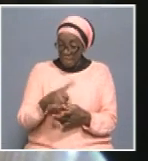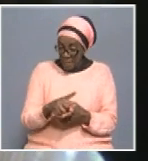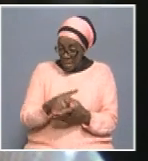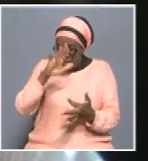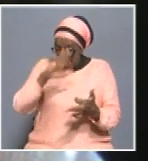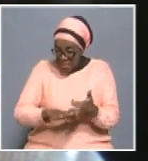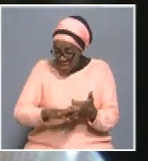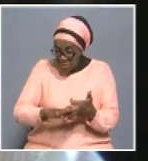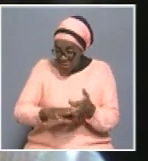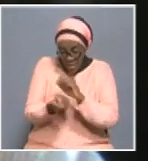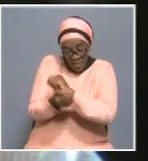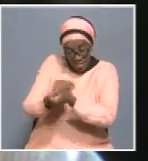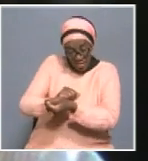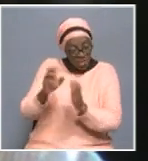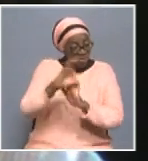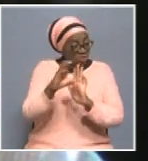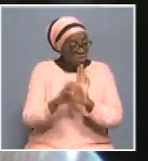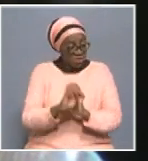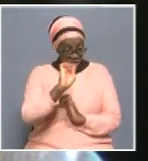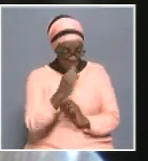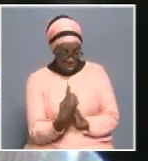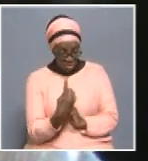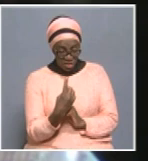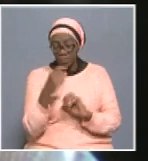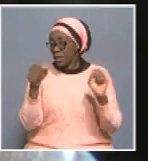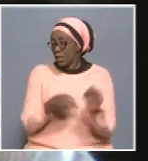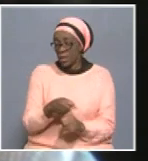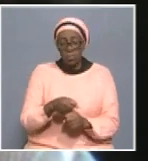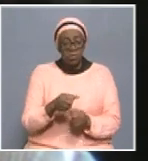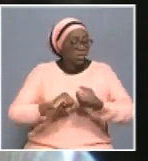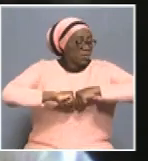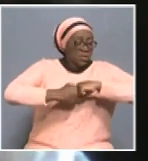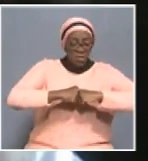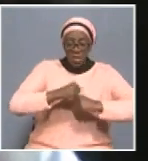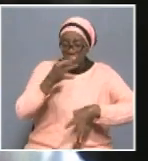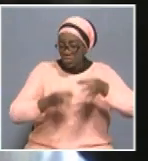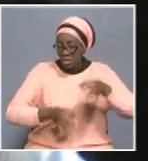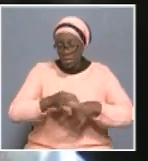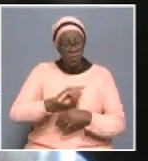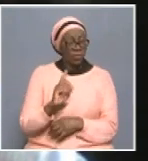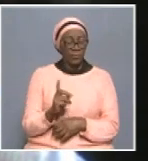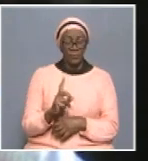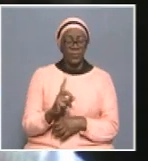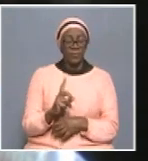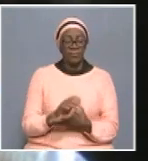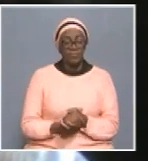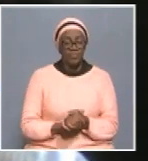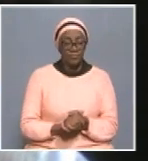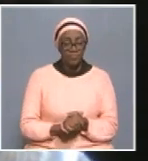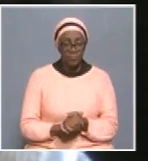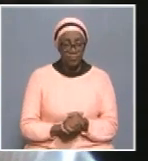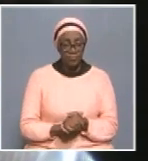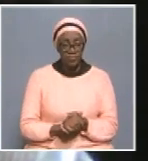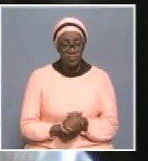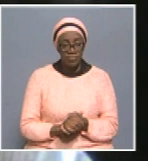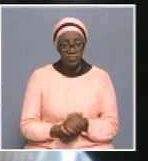I don't think the substance thereof can really be challenged and challenged successfully. But that does not stop anybody from bringing up the challenge.